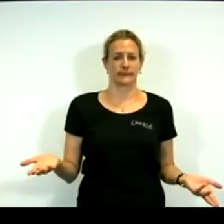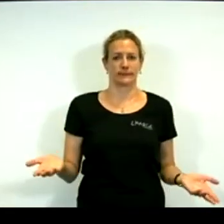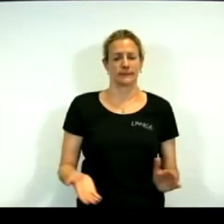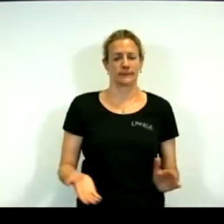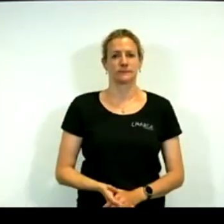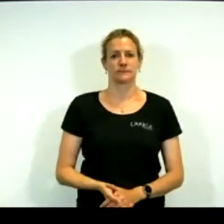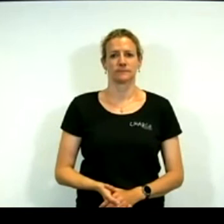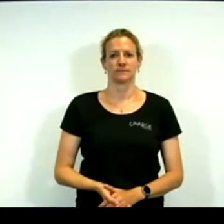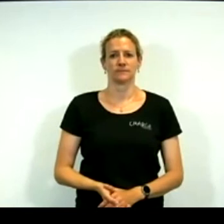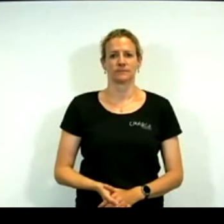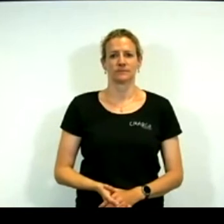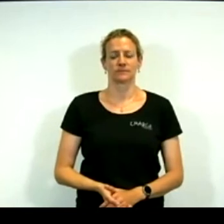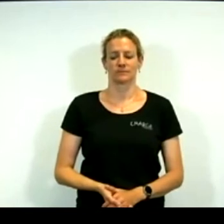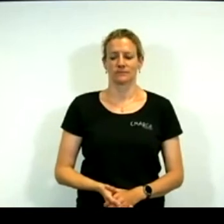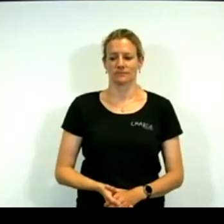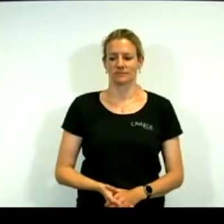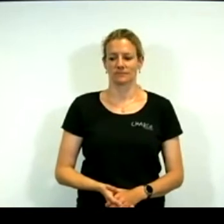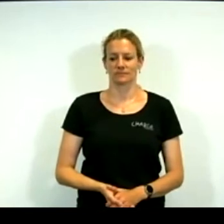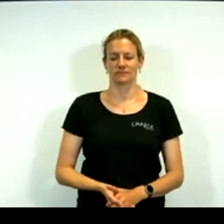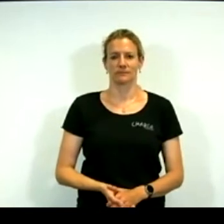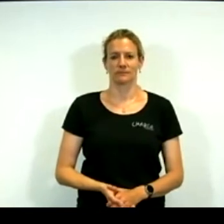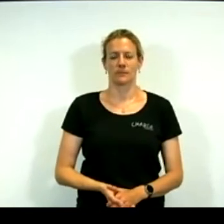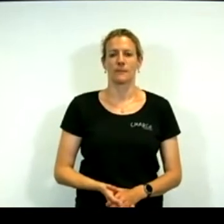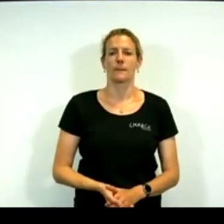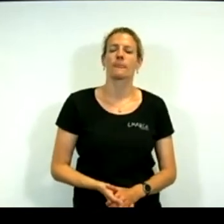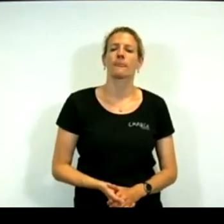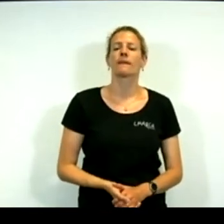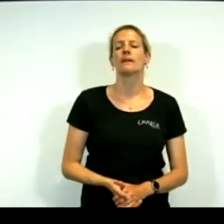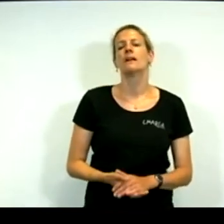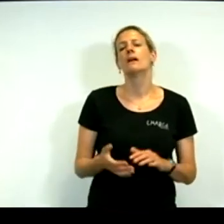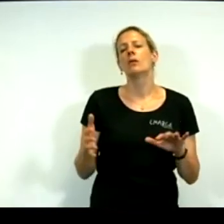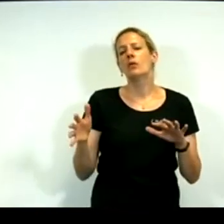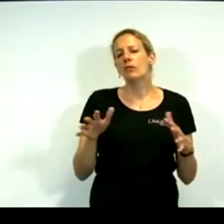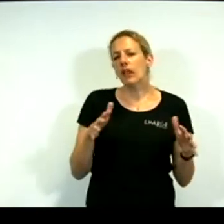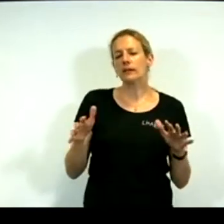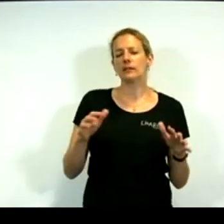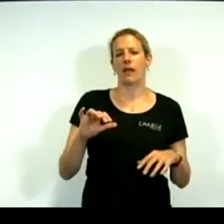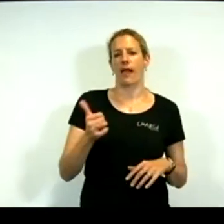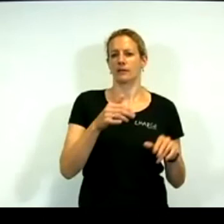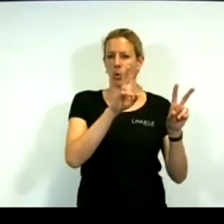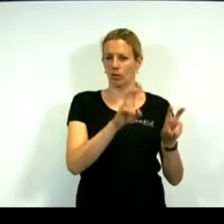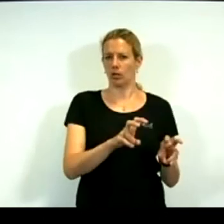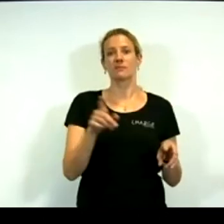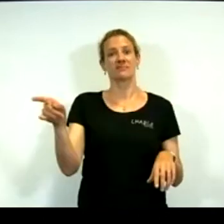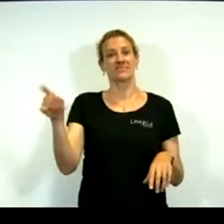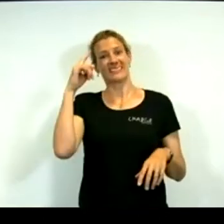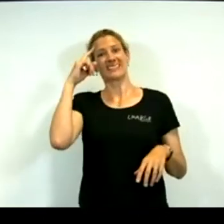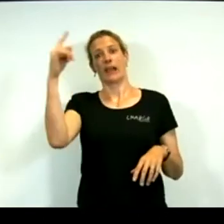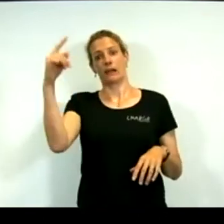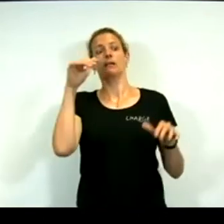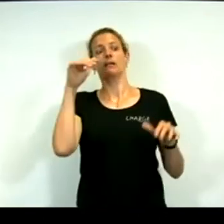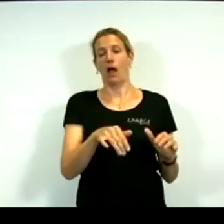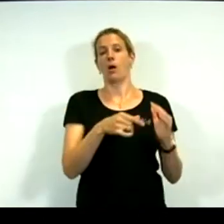they went, I mean, it's possible they thought they saw a coloboma and they didn't. And now they're getting a